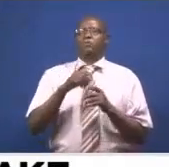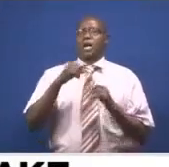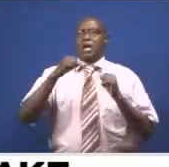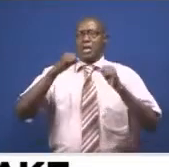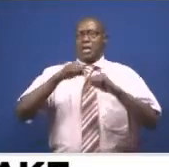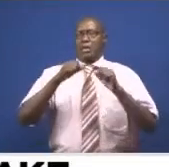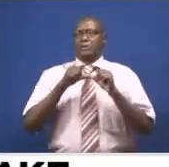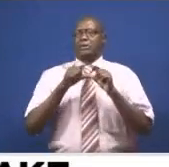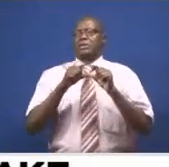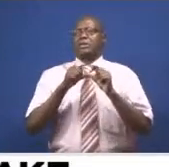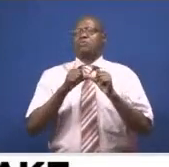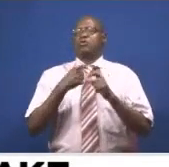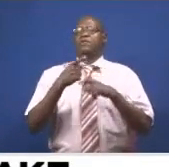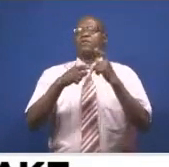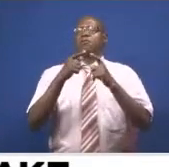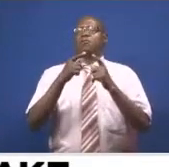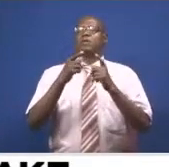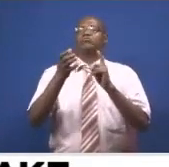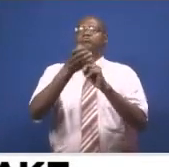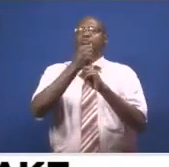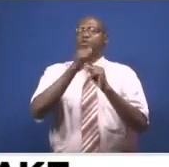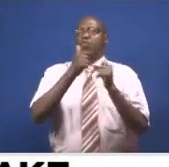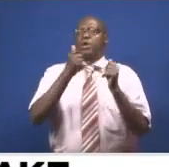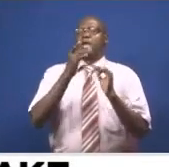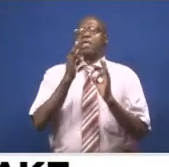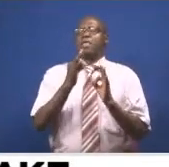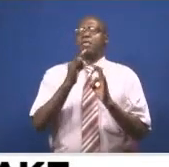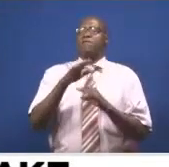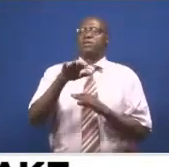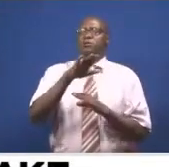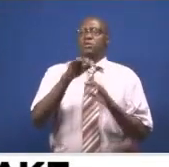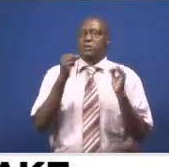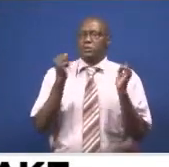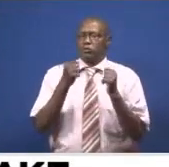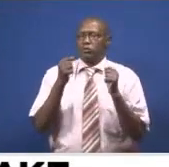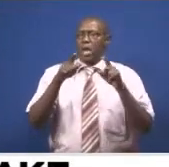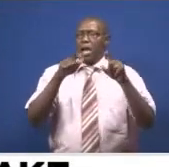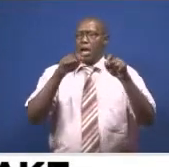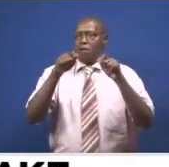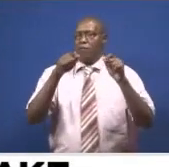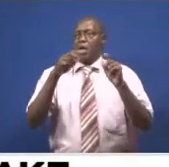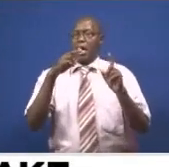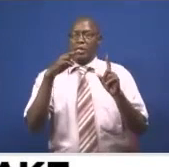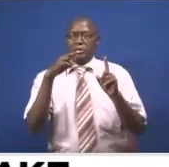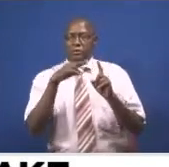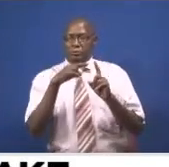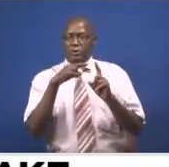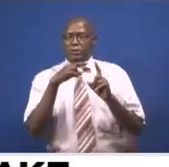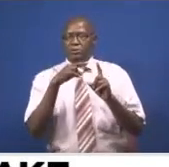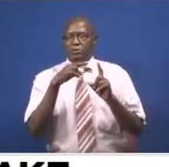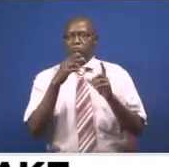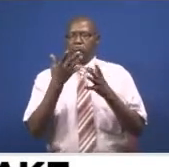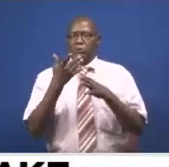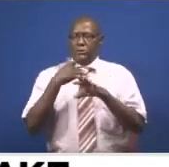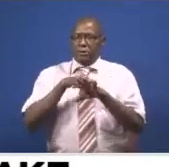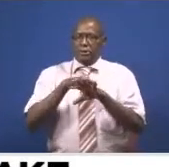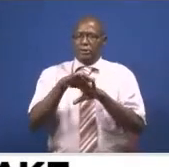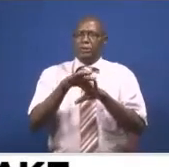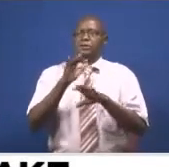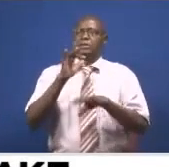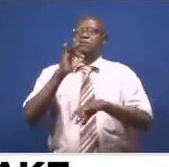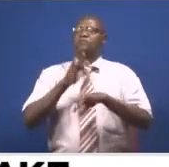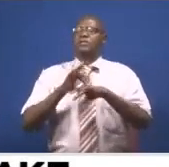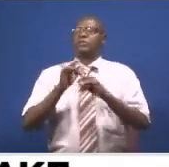is achievable if environmental, social, and governance aspects are integrated